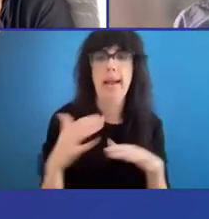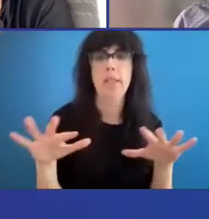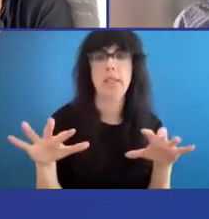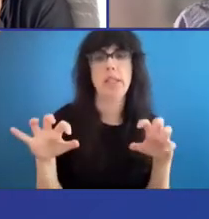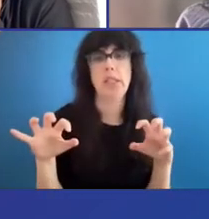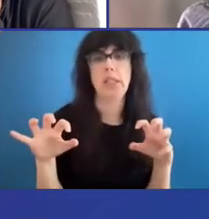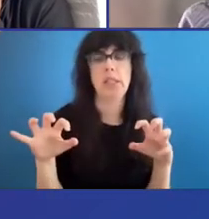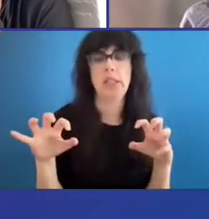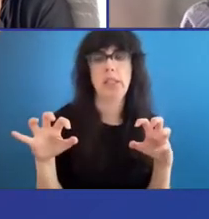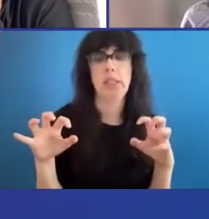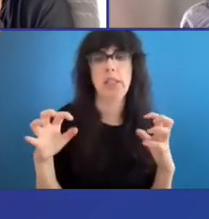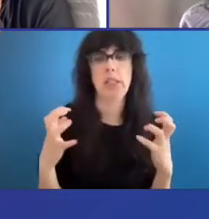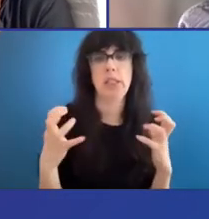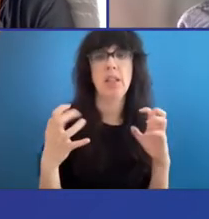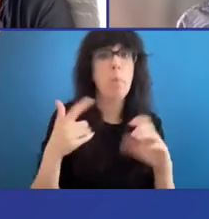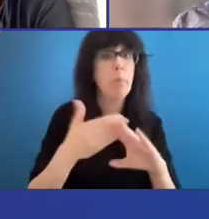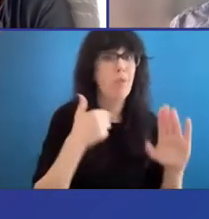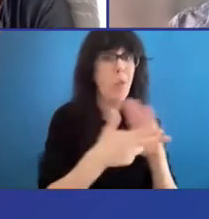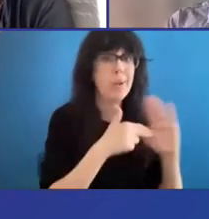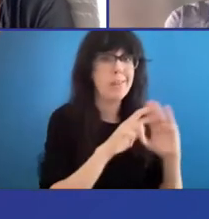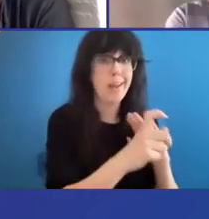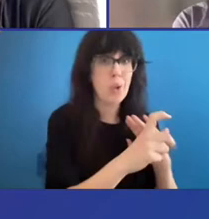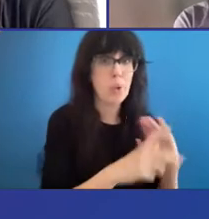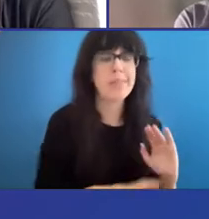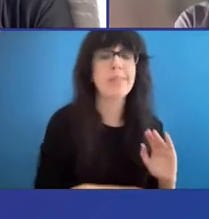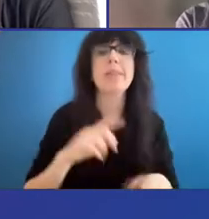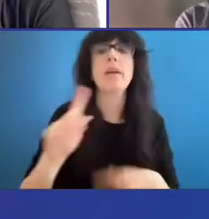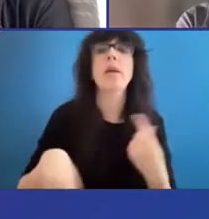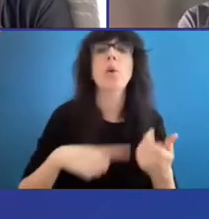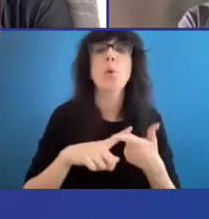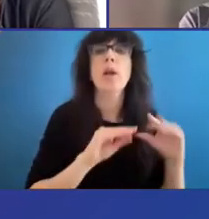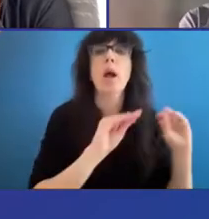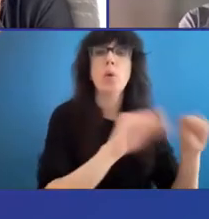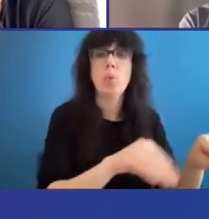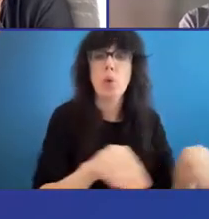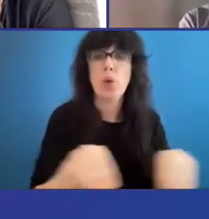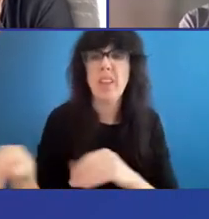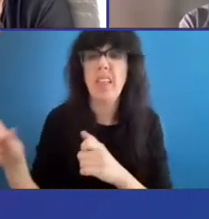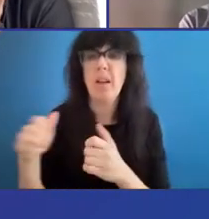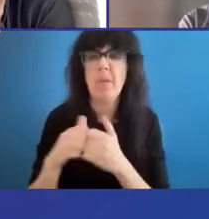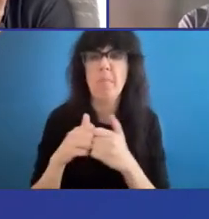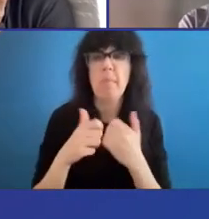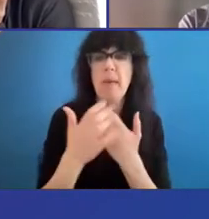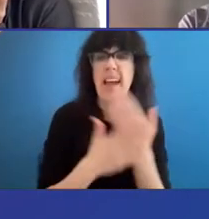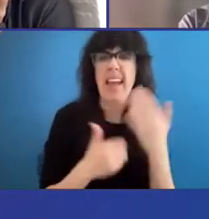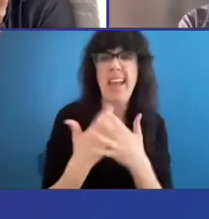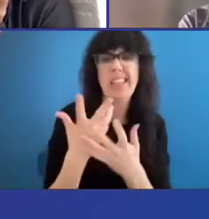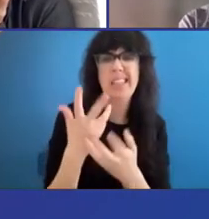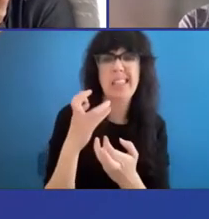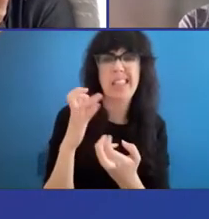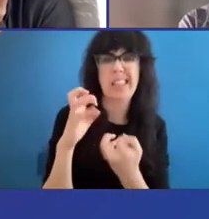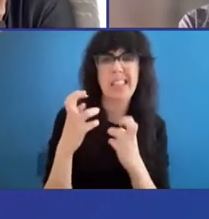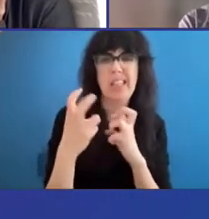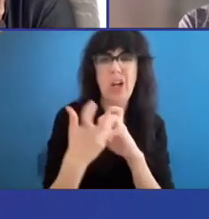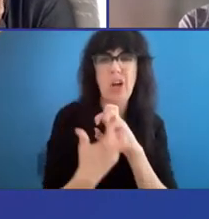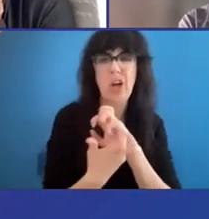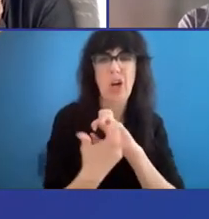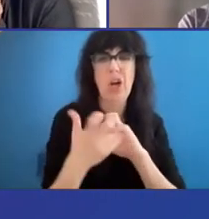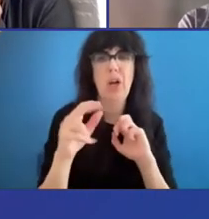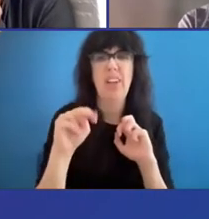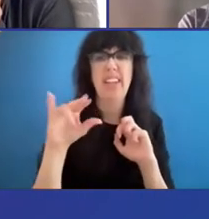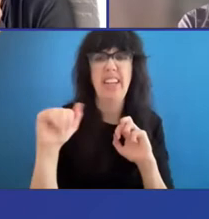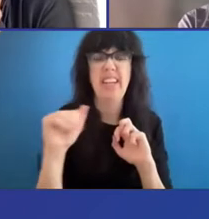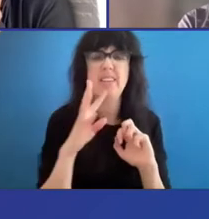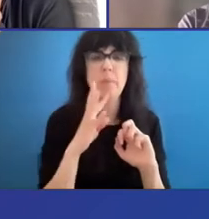diagnosis. My hands were like this. And while I was putting the floor down, my hands were all gnarled. They were gnarled. It's Nia speaking. They